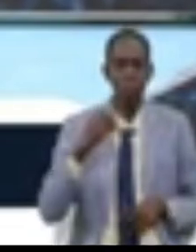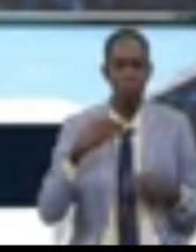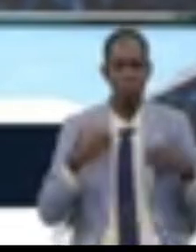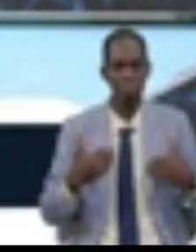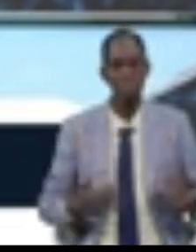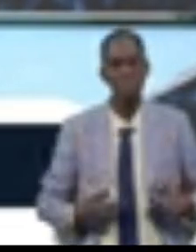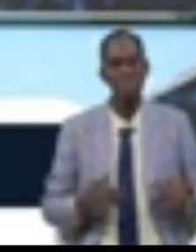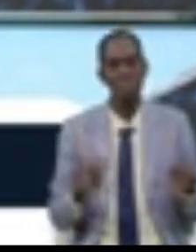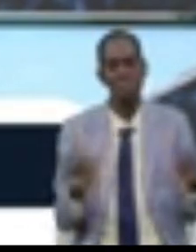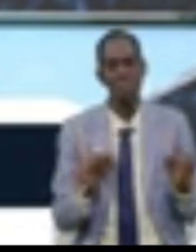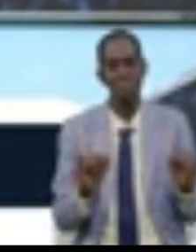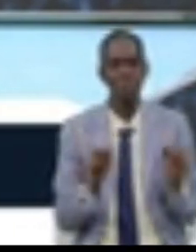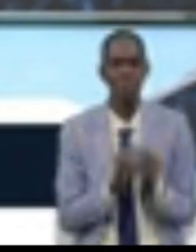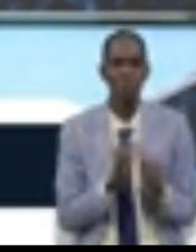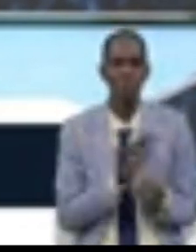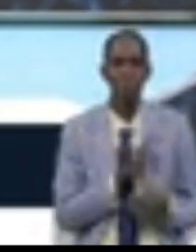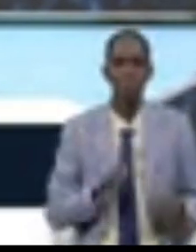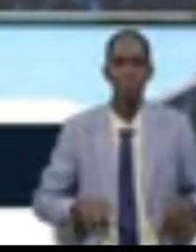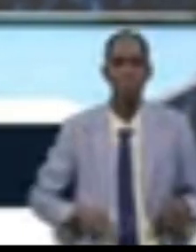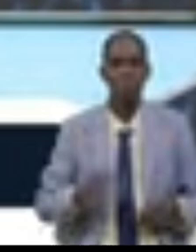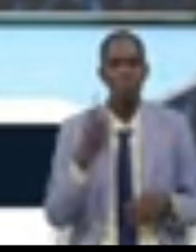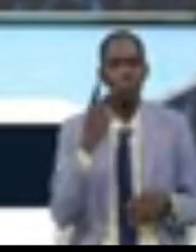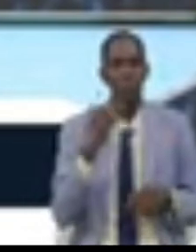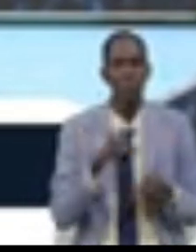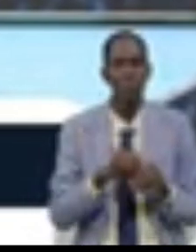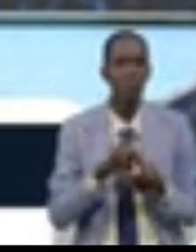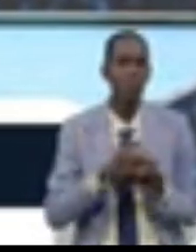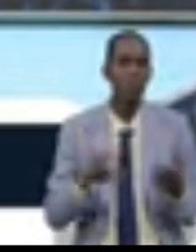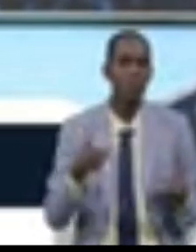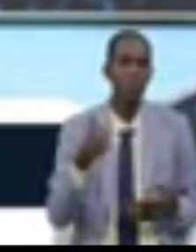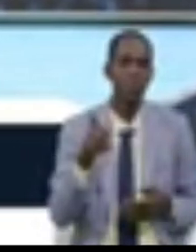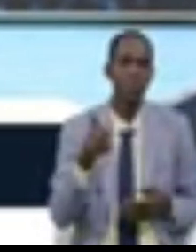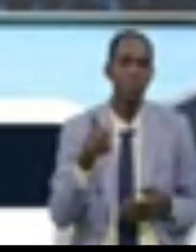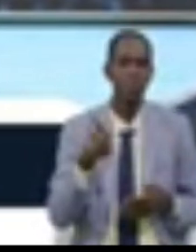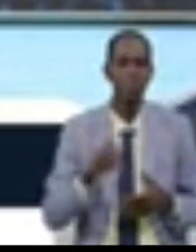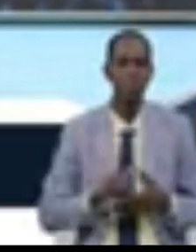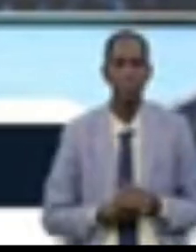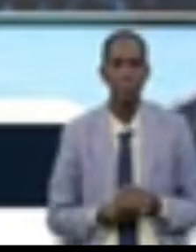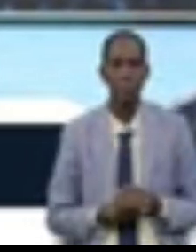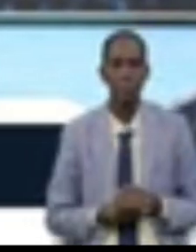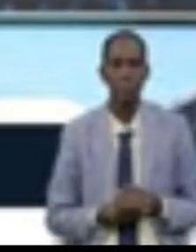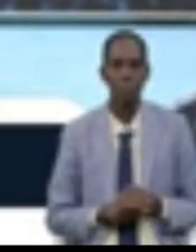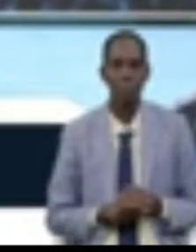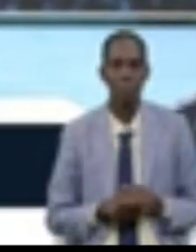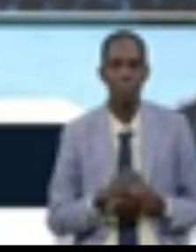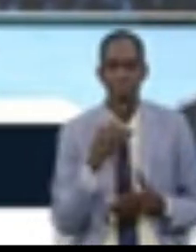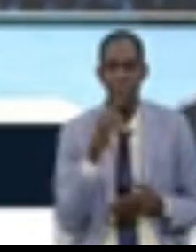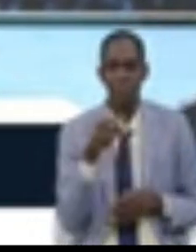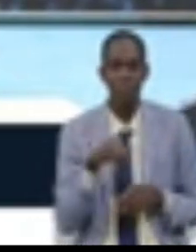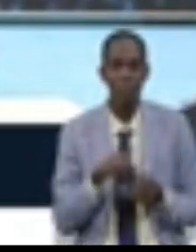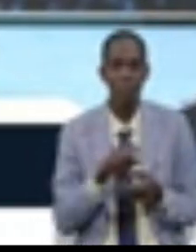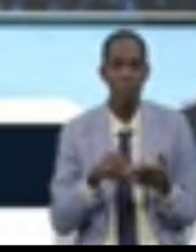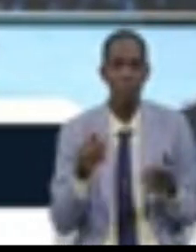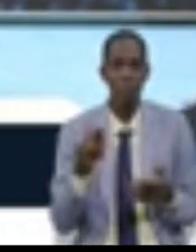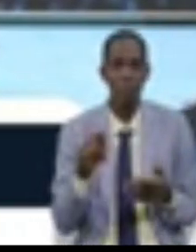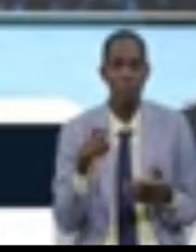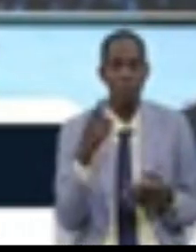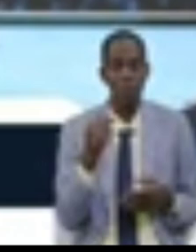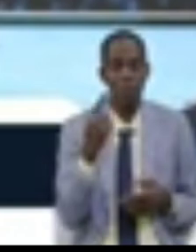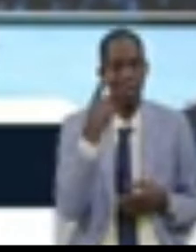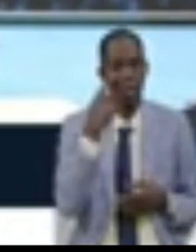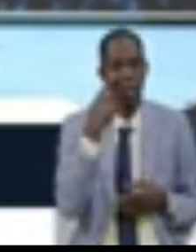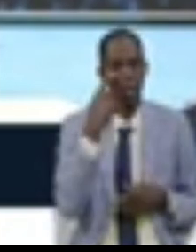is Christ. In verse 21, it tells us in verse 21, it says, the eye cannot